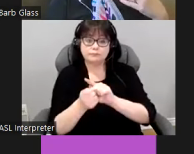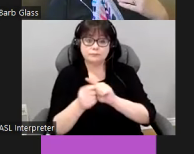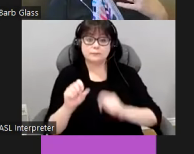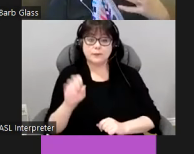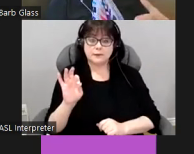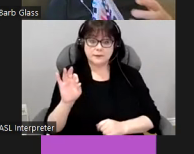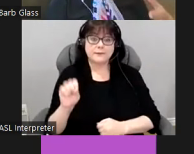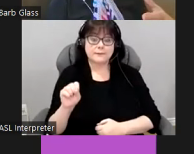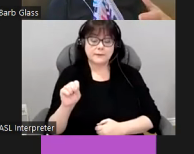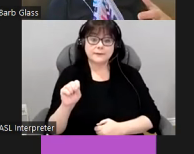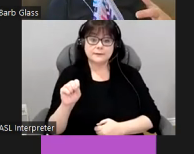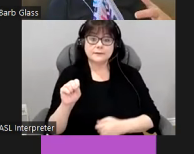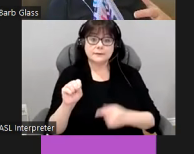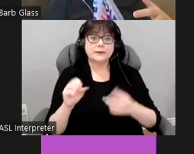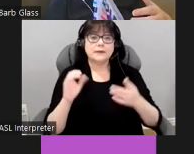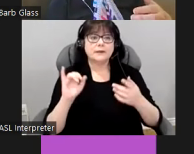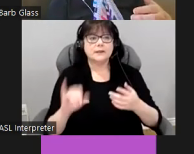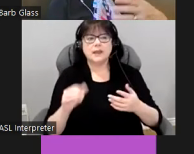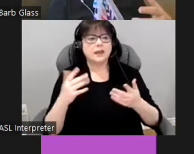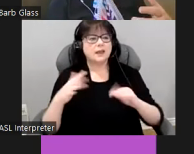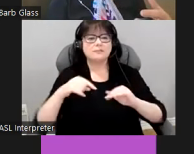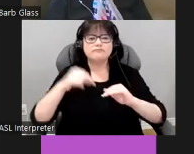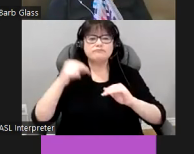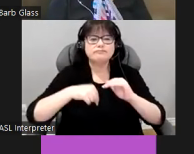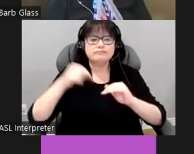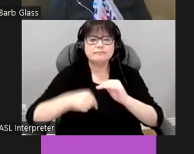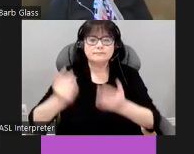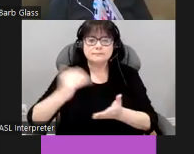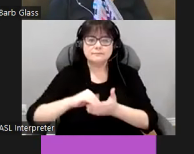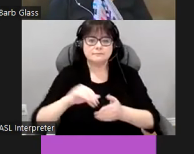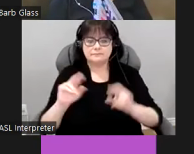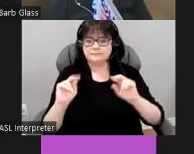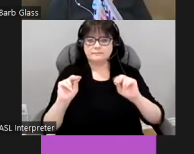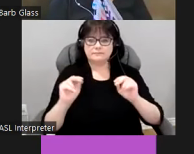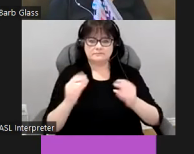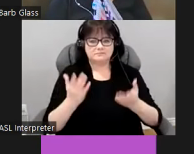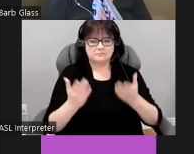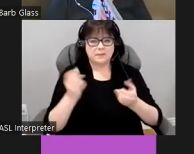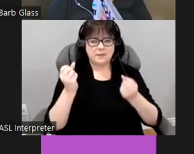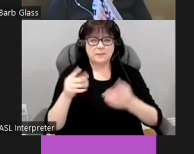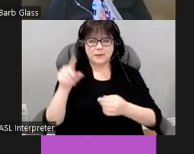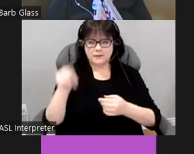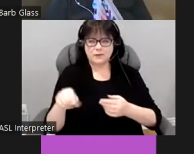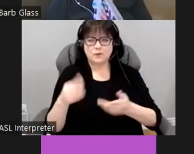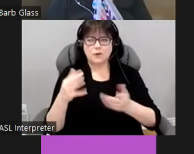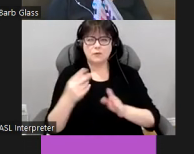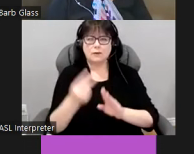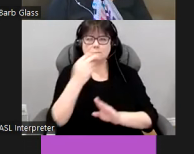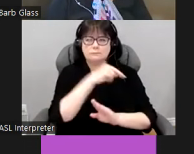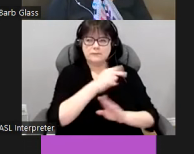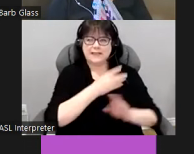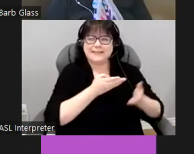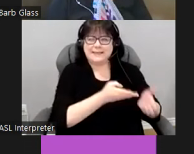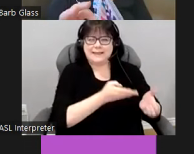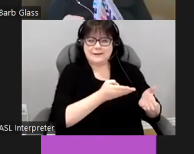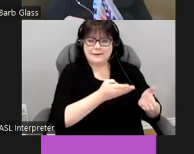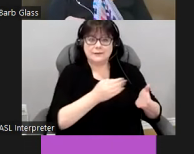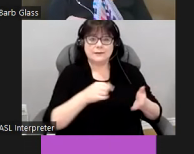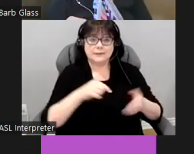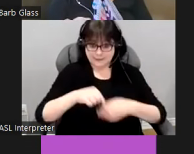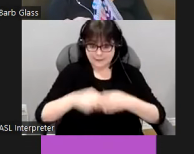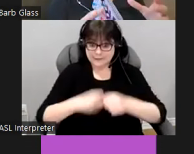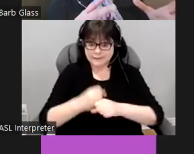want to spend too much time on those topics because I think many of you perhaps attended that webinar earlier in the year or the one last year. But